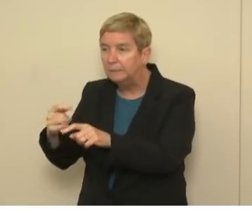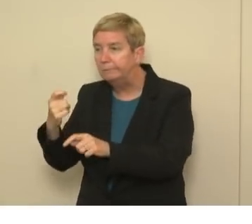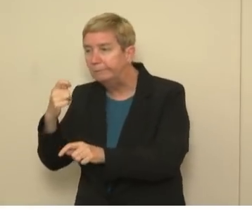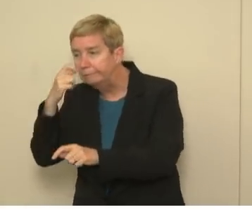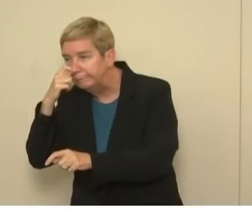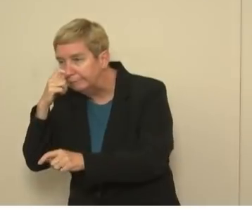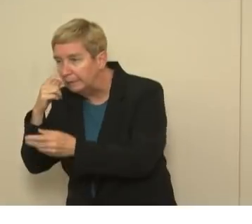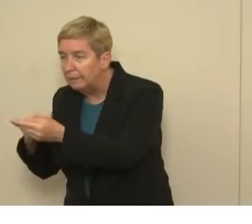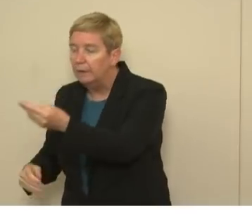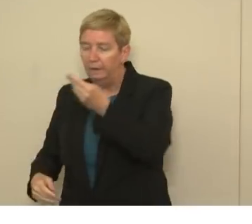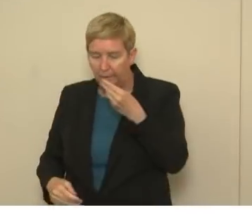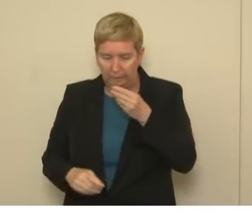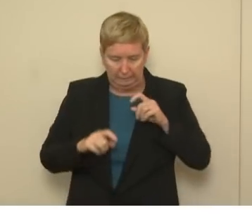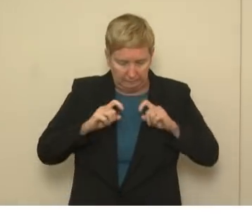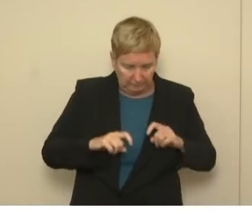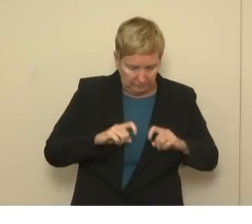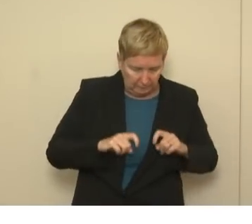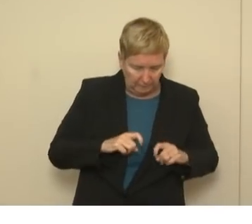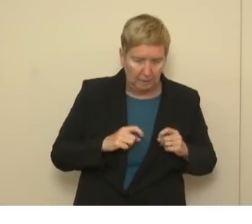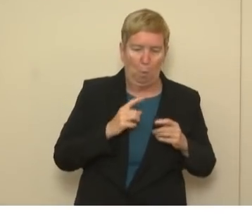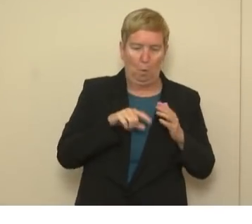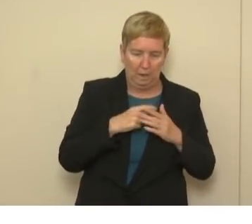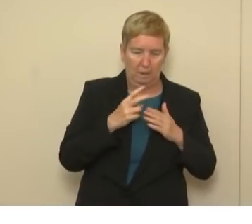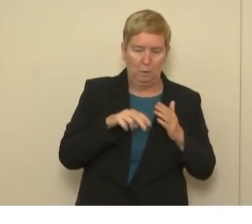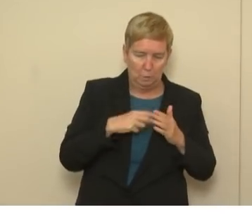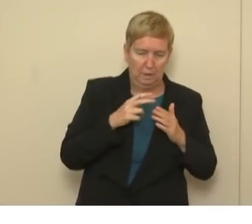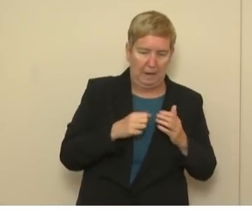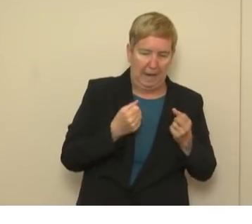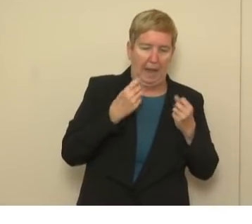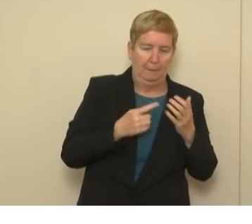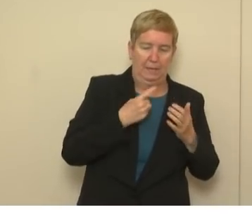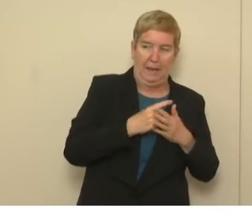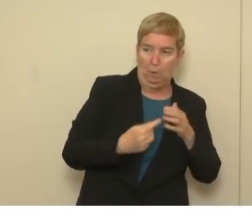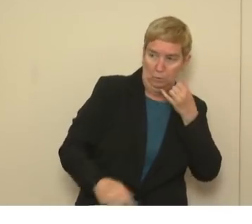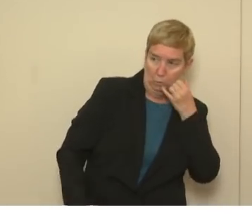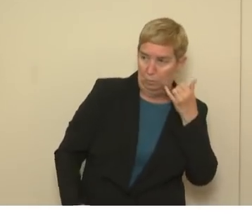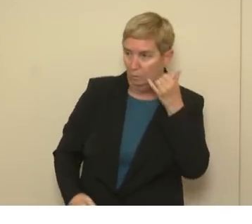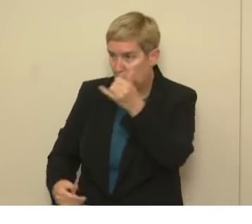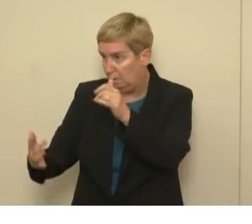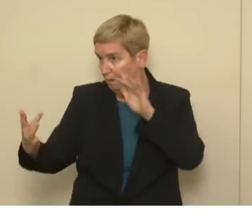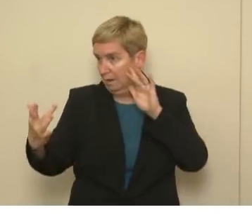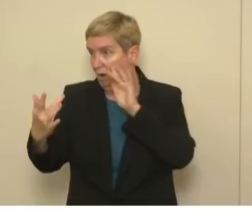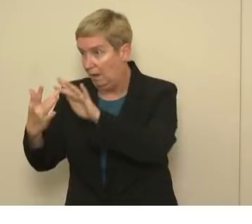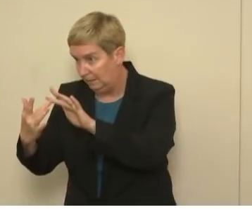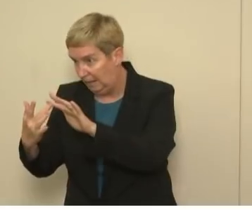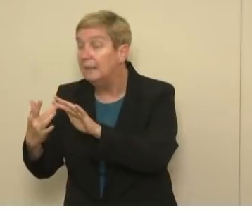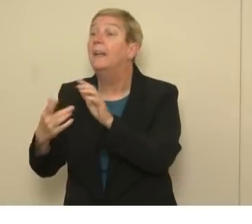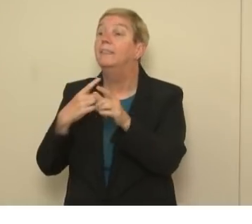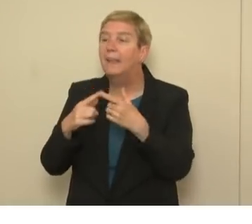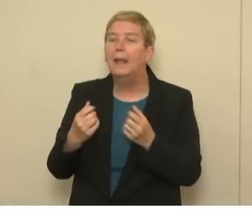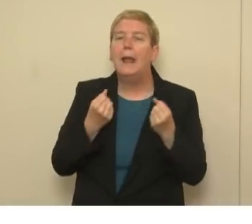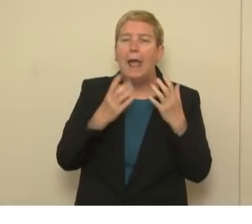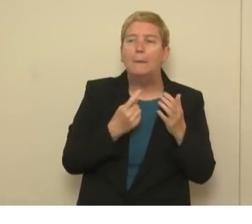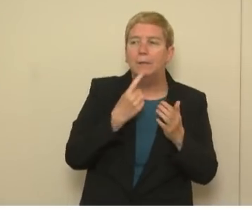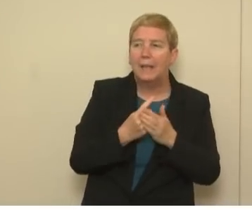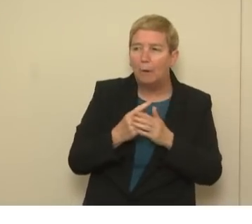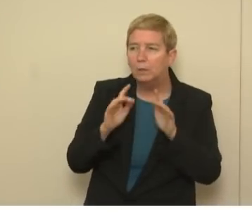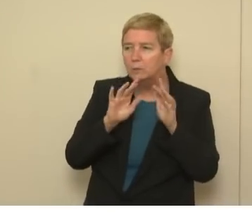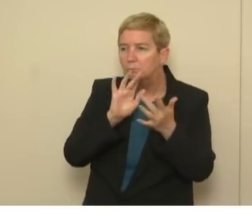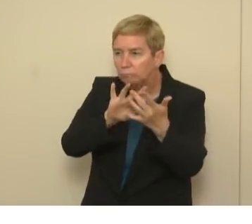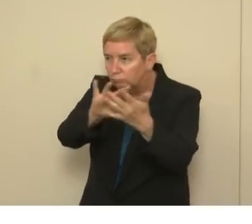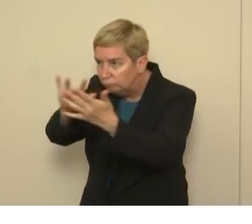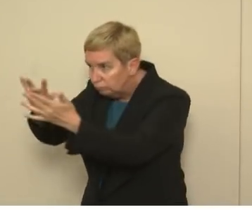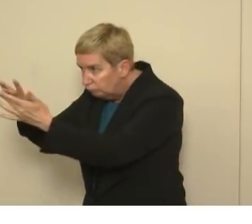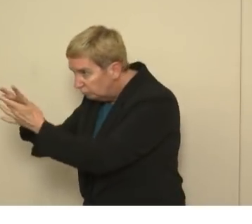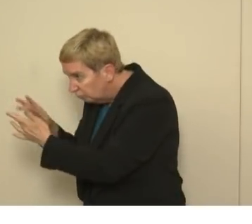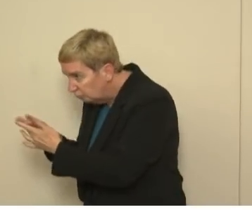target. And on the right, we have the number of hours it takes us to reach that case's contacts and get them quarantined for